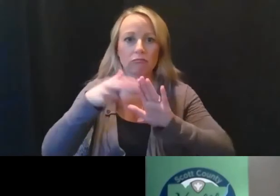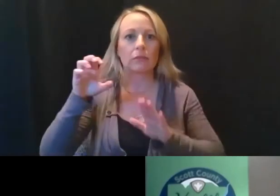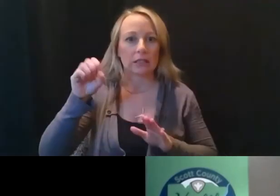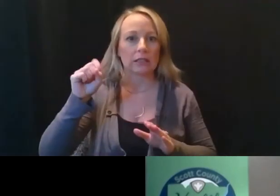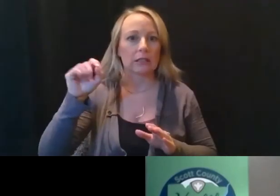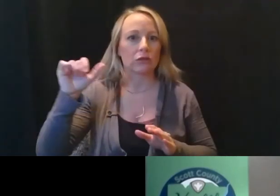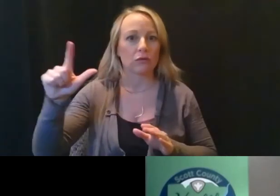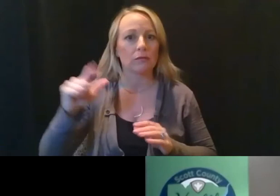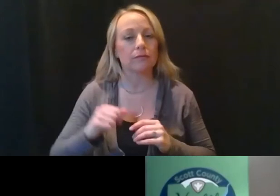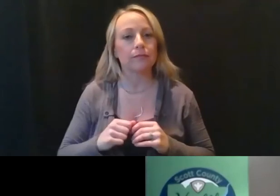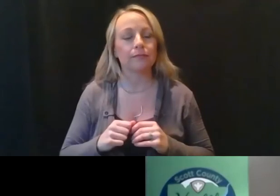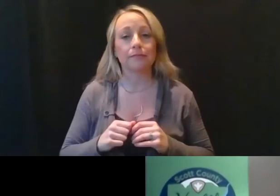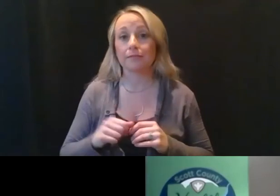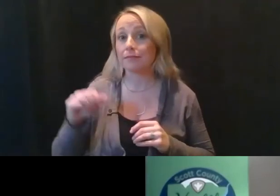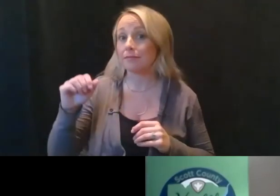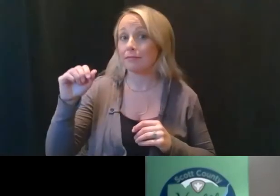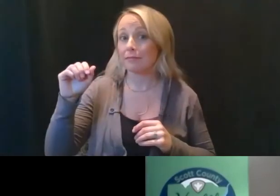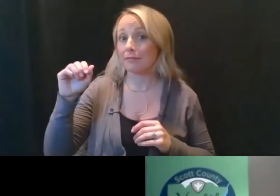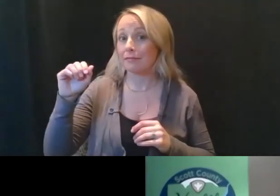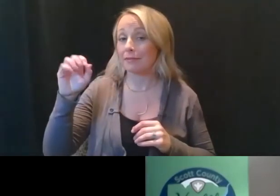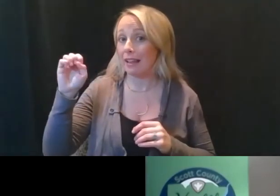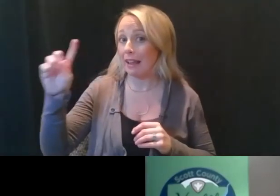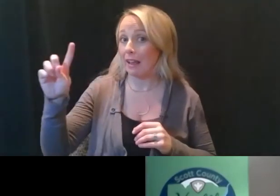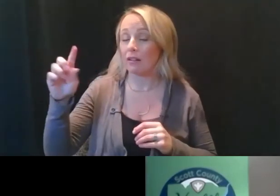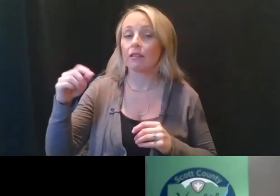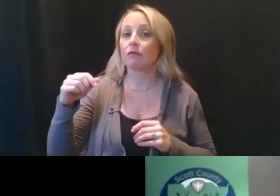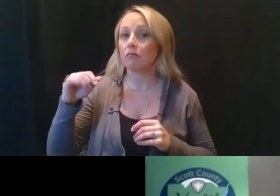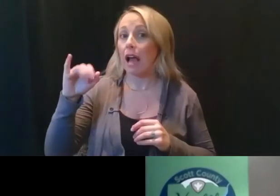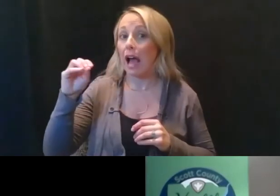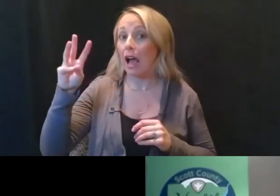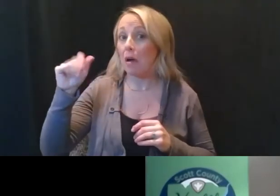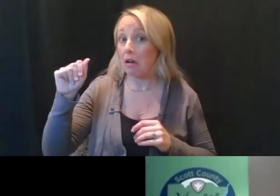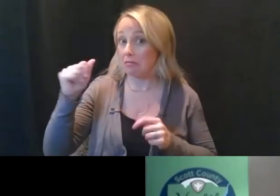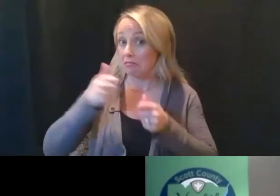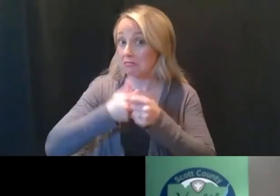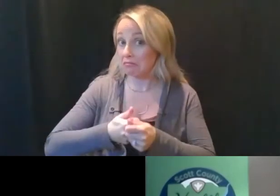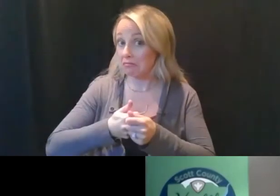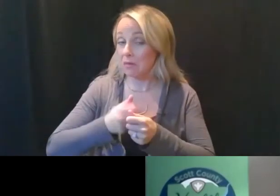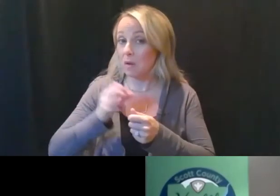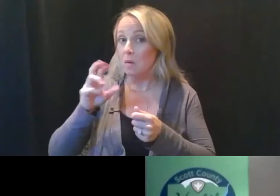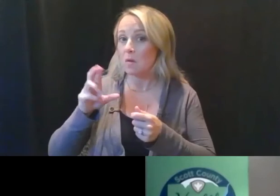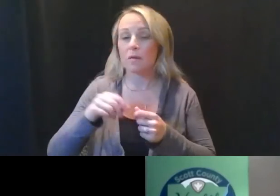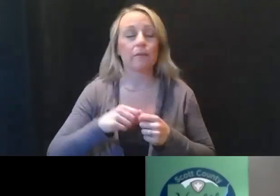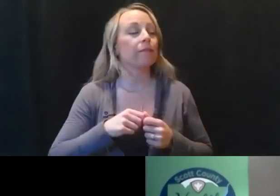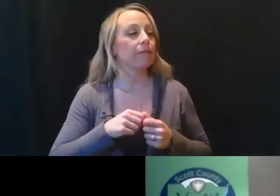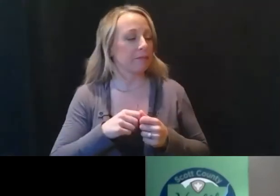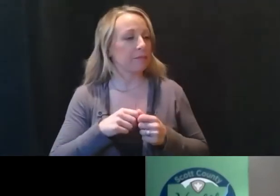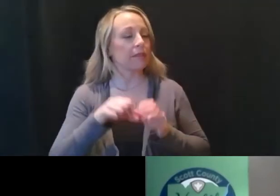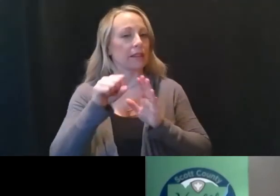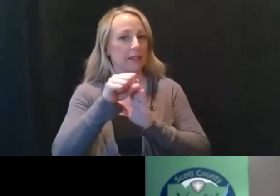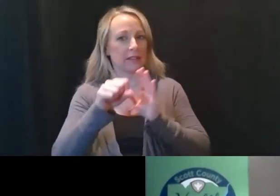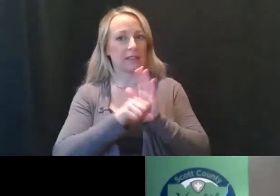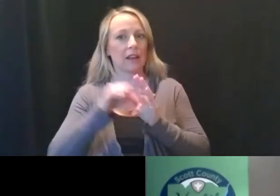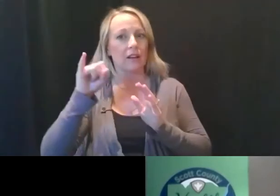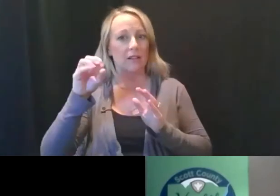And what do you know about Iowa's practices? Well, the states, Iowa among